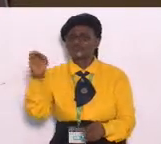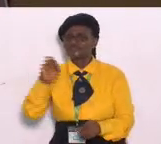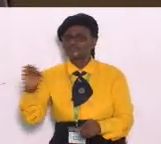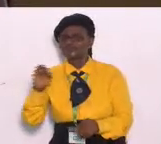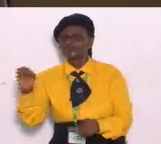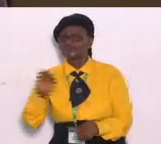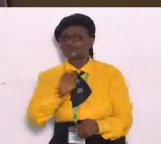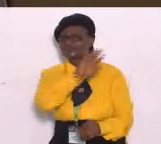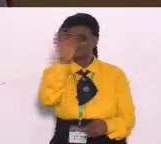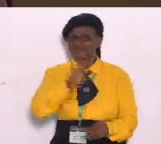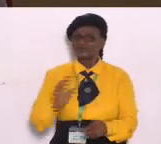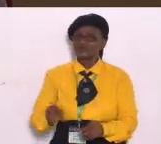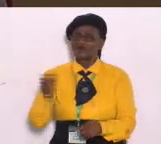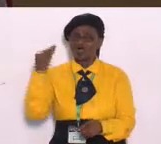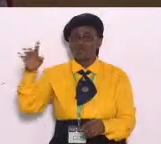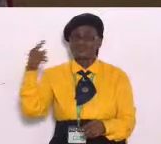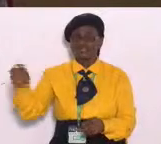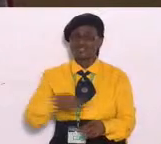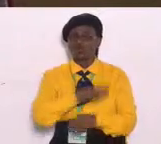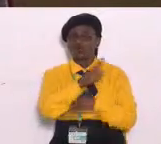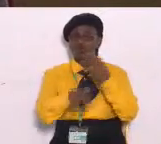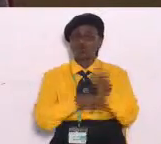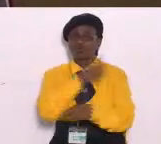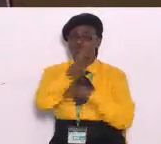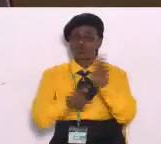0.00% of the whole world.